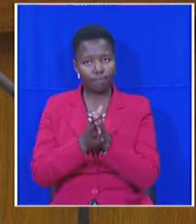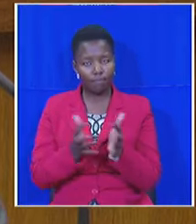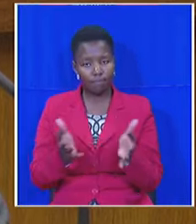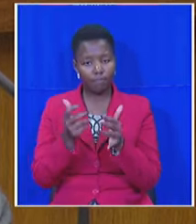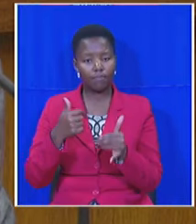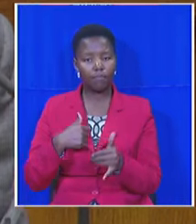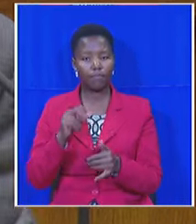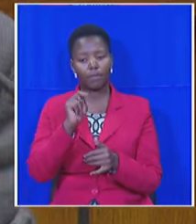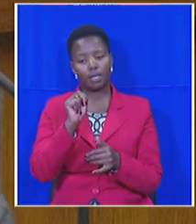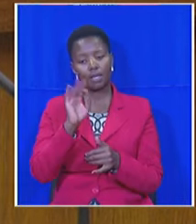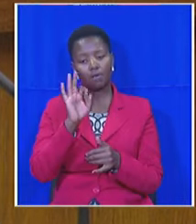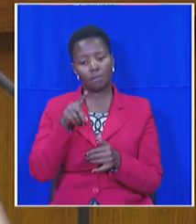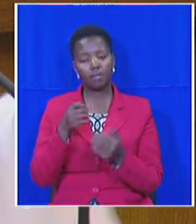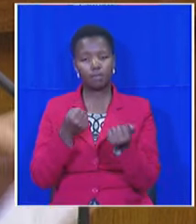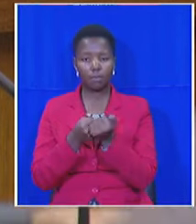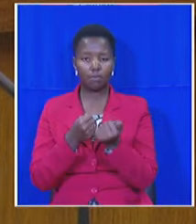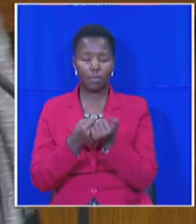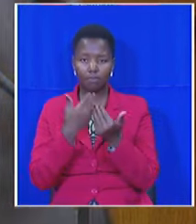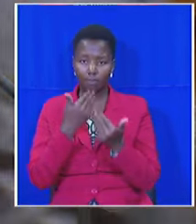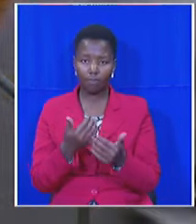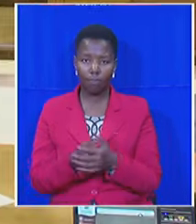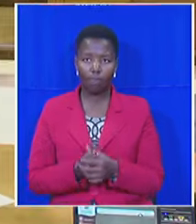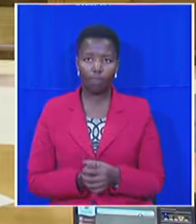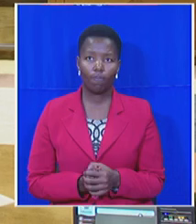Freedom Party will support this budget. Thank you.